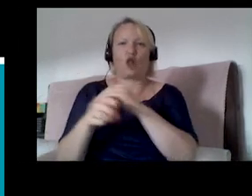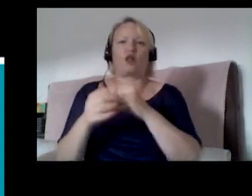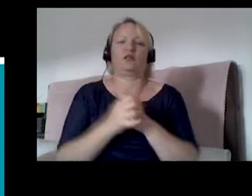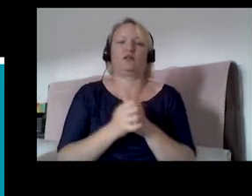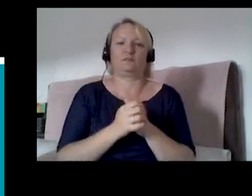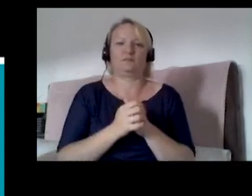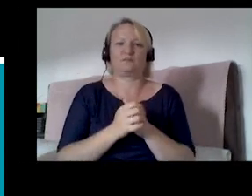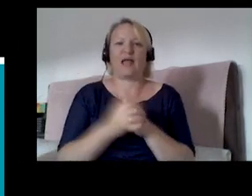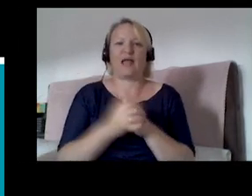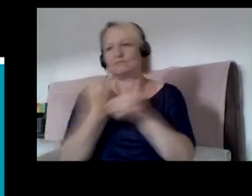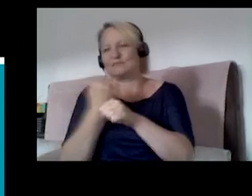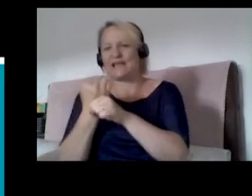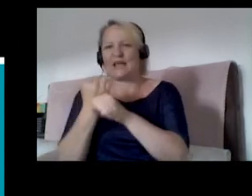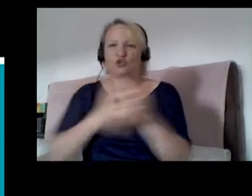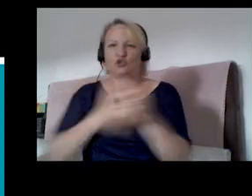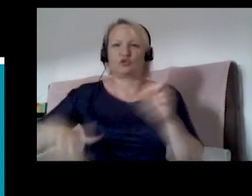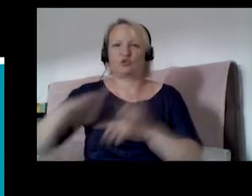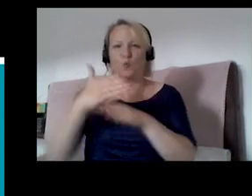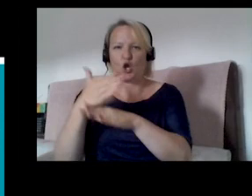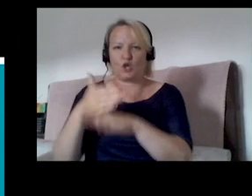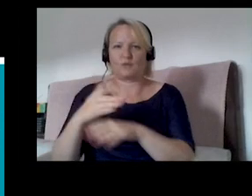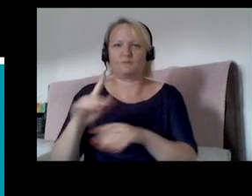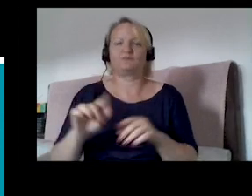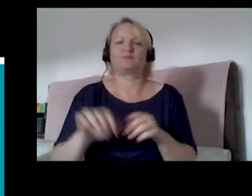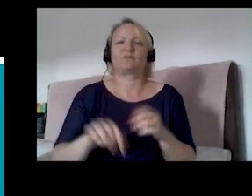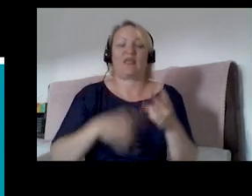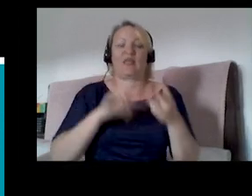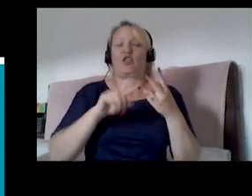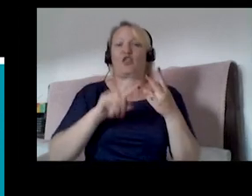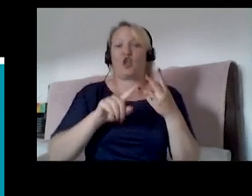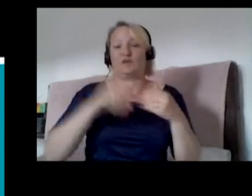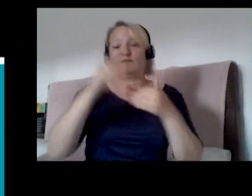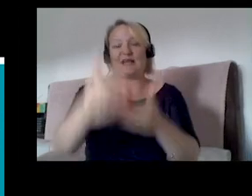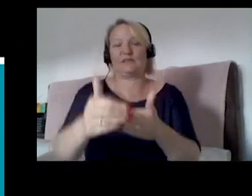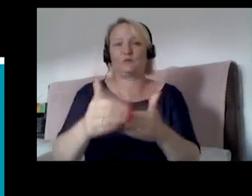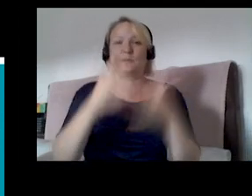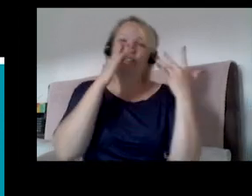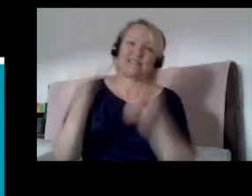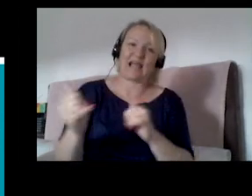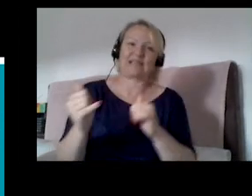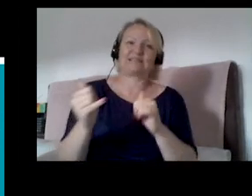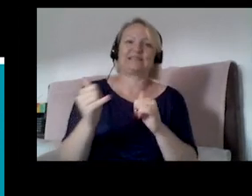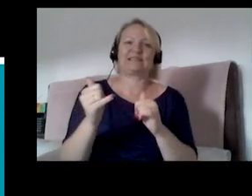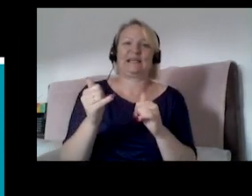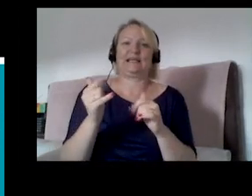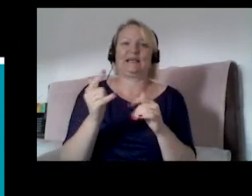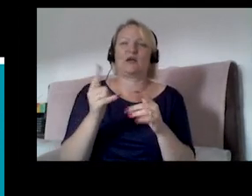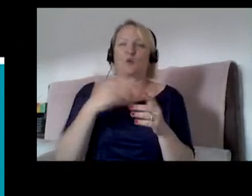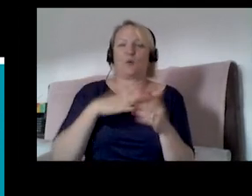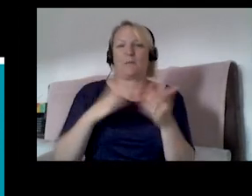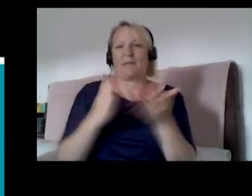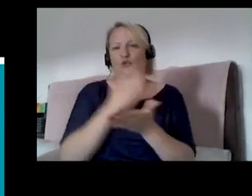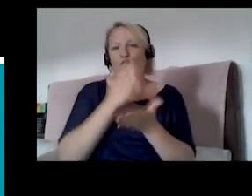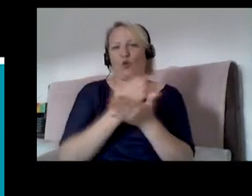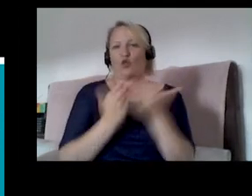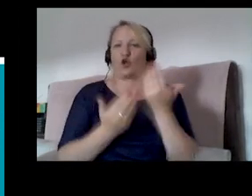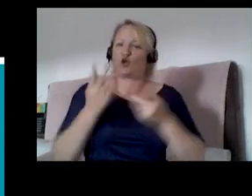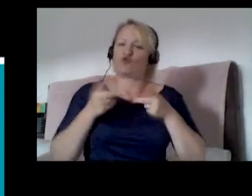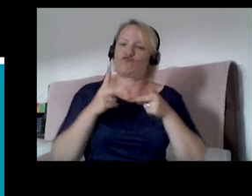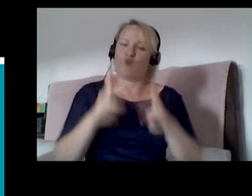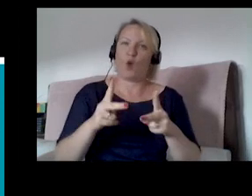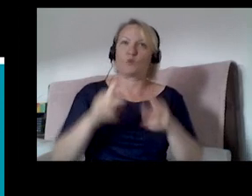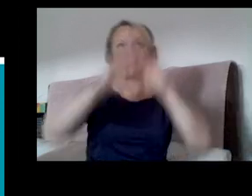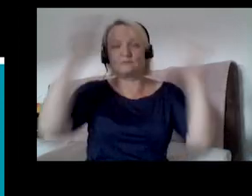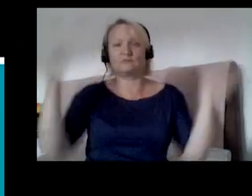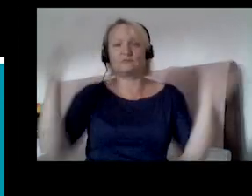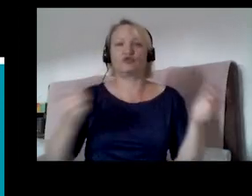and their approaches, as well as utilities and environmental mitigation works, and finally, testing and commissioning, during which we will